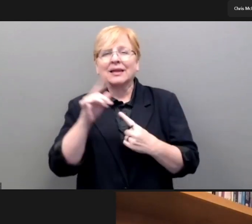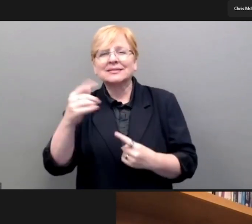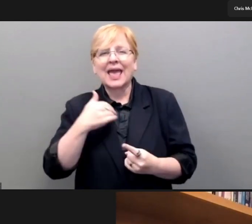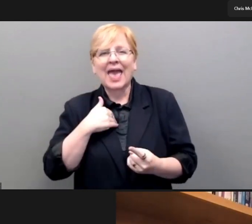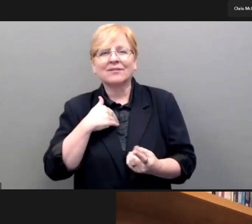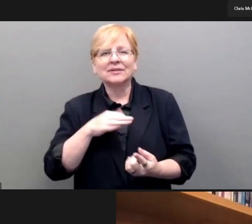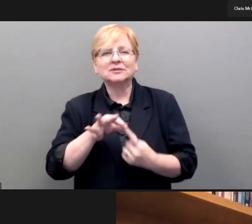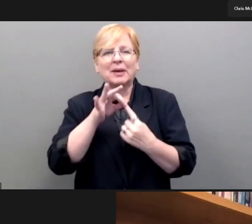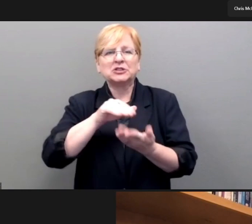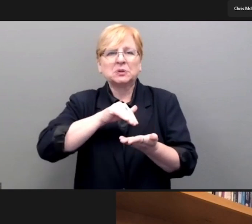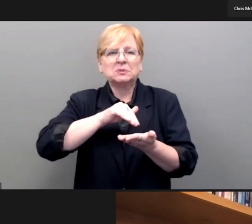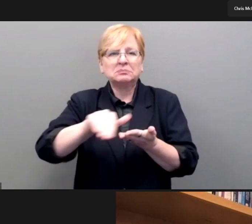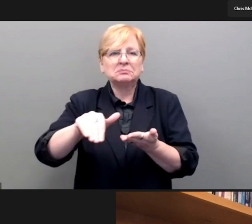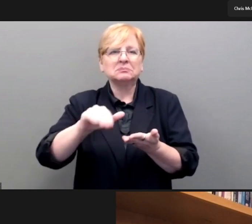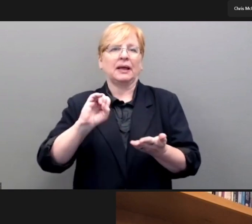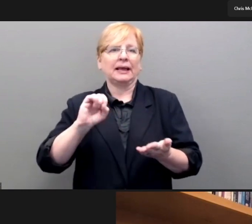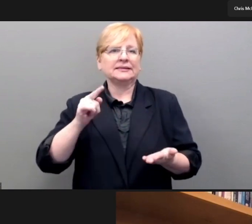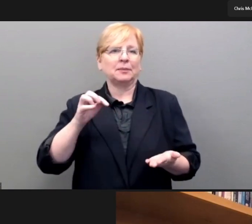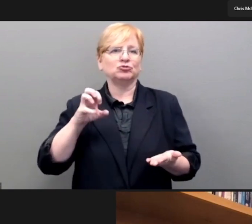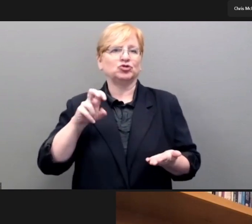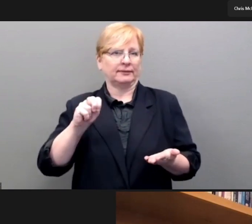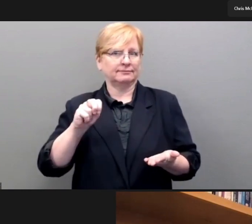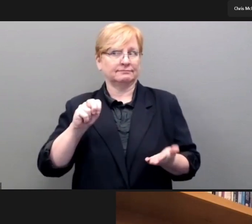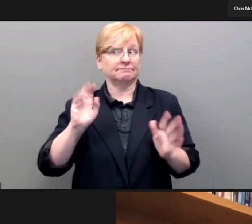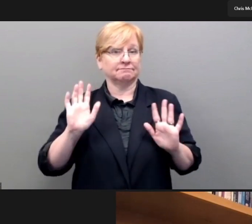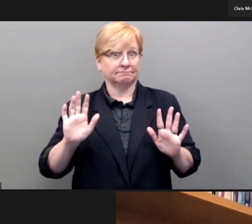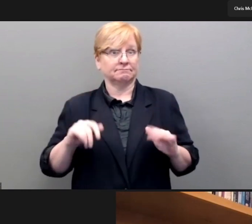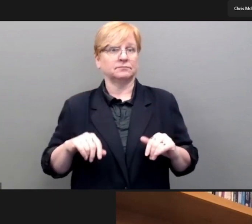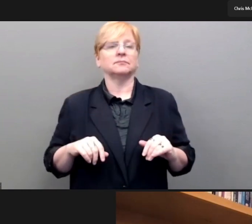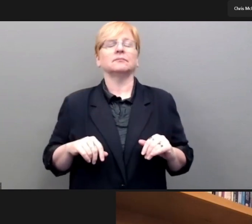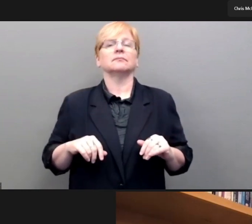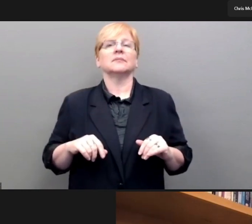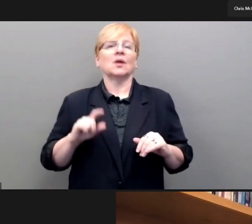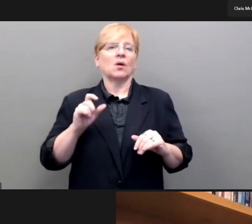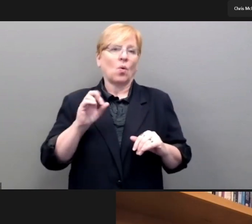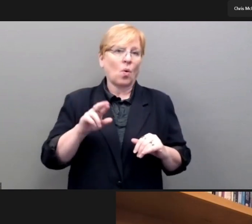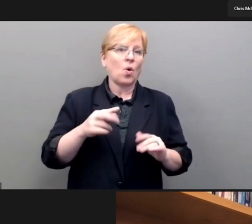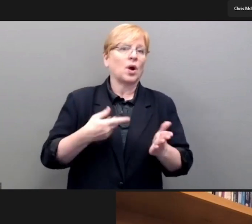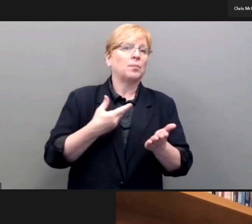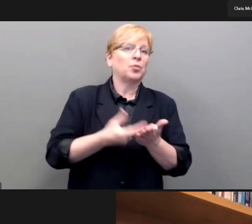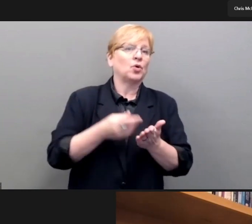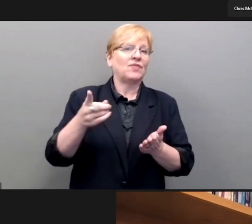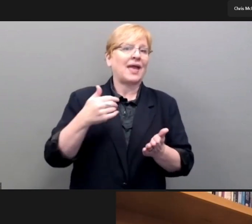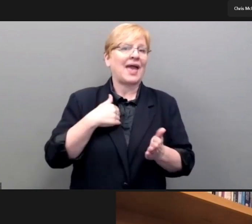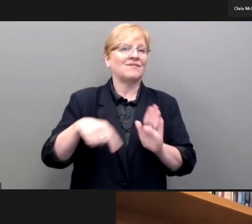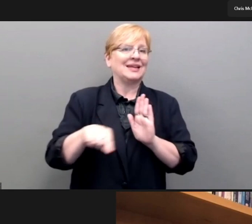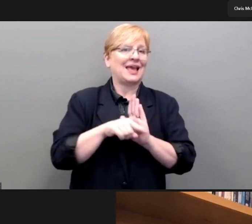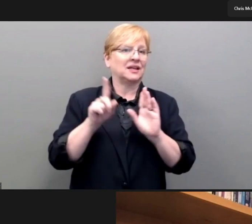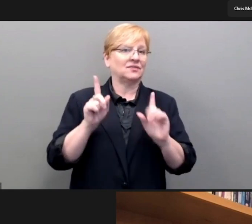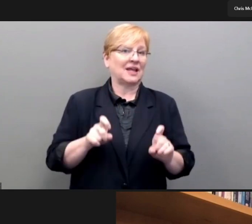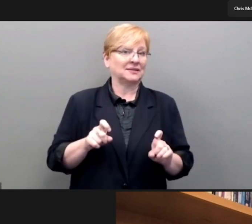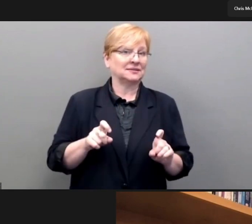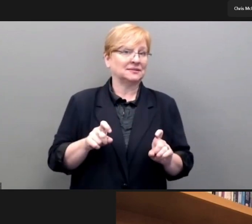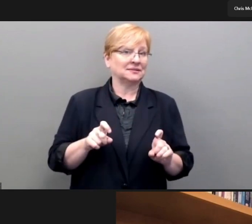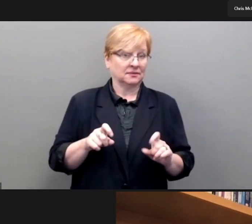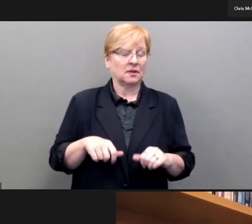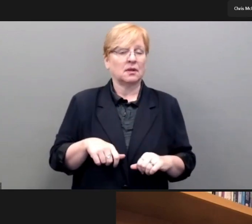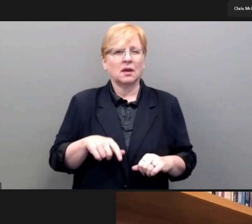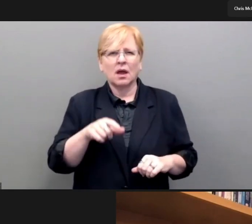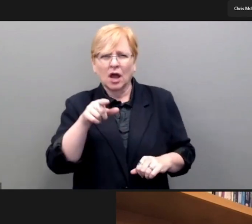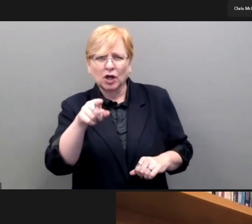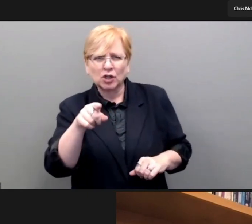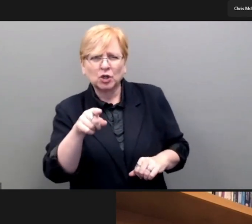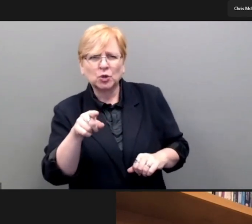way I read it from the order. So with that being said, I did want to ask if perhaps you were working along those